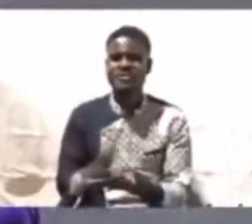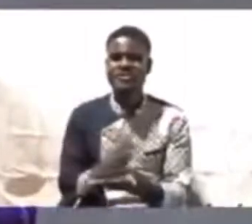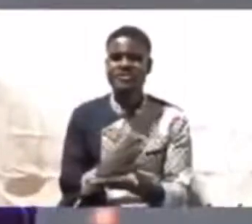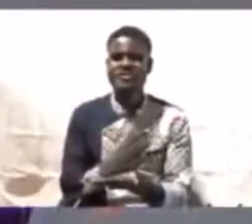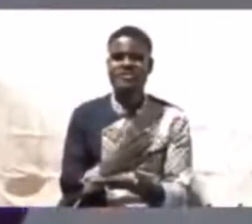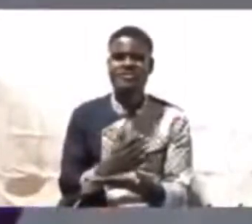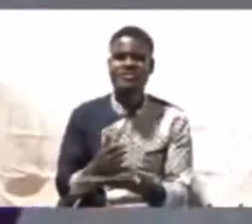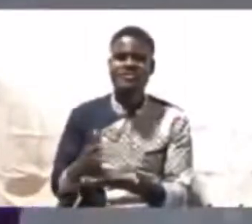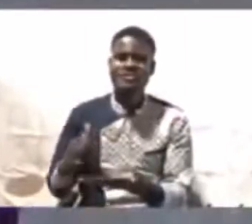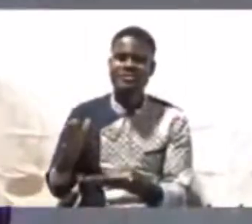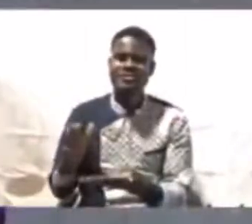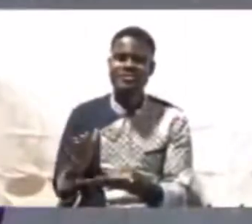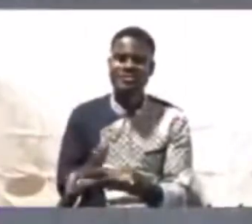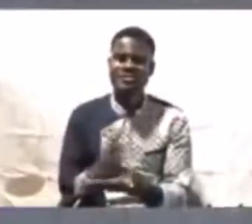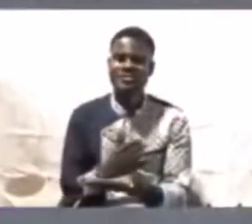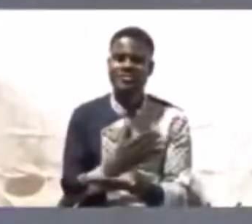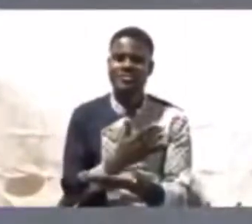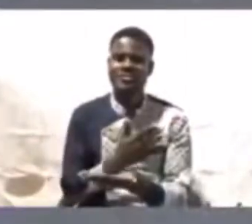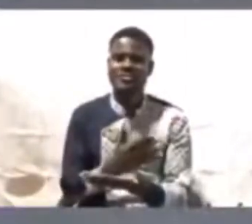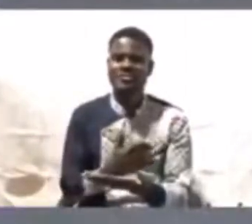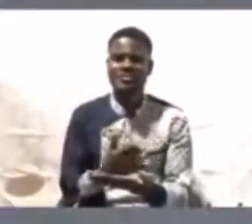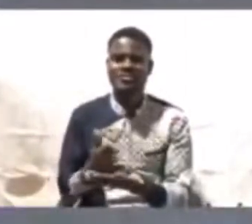menyamba ye kema memba ye